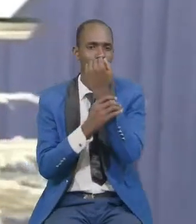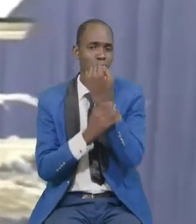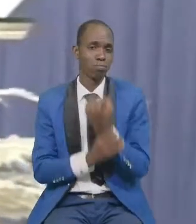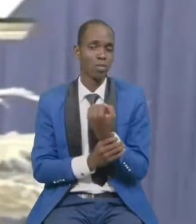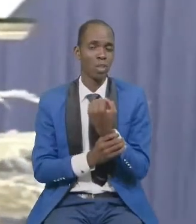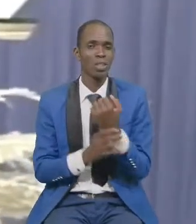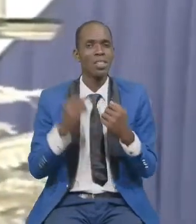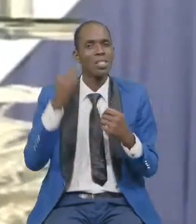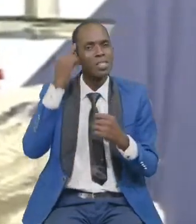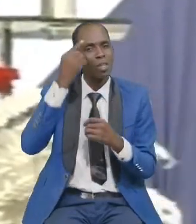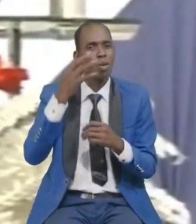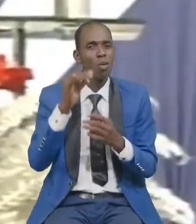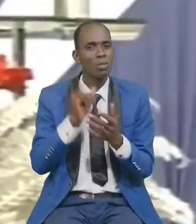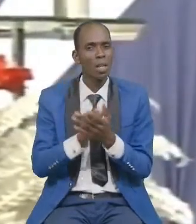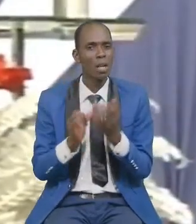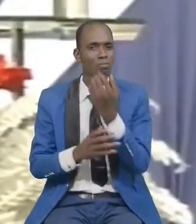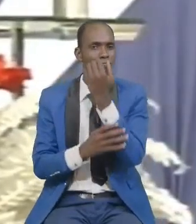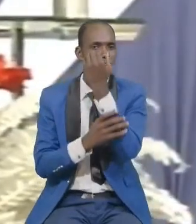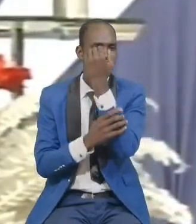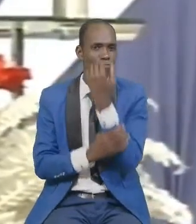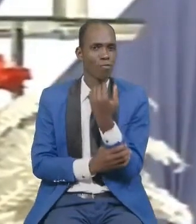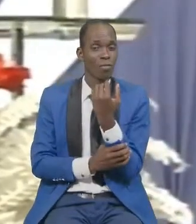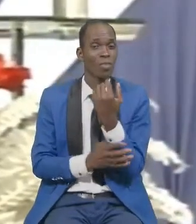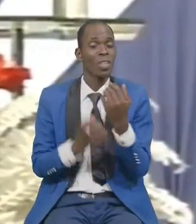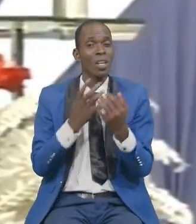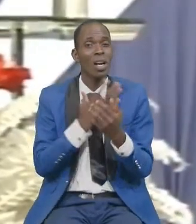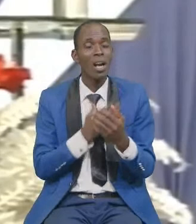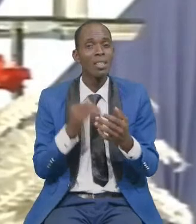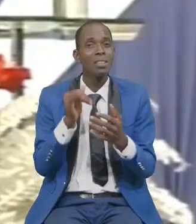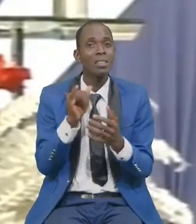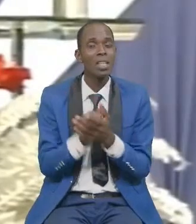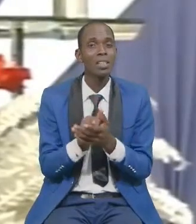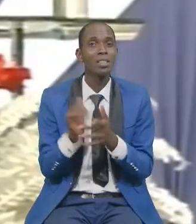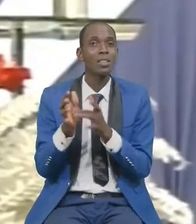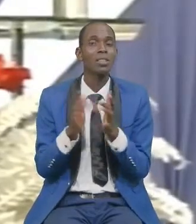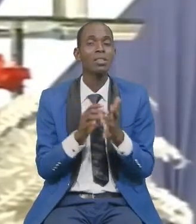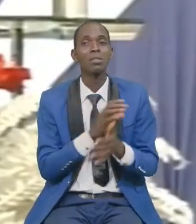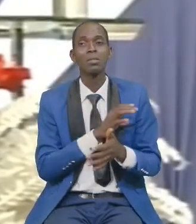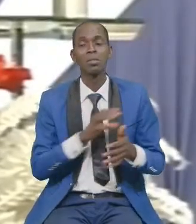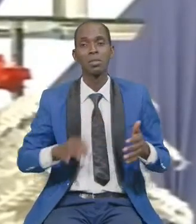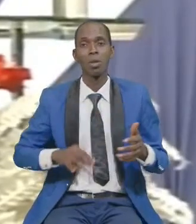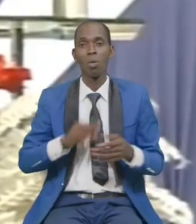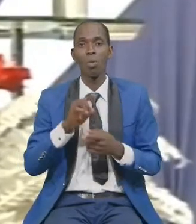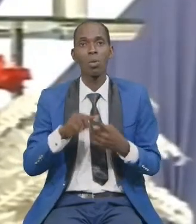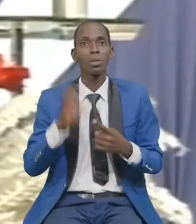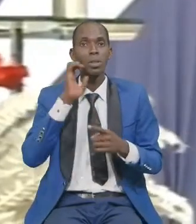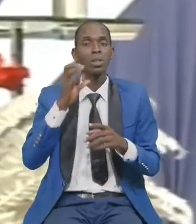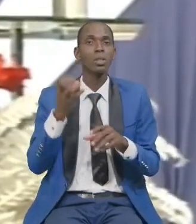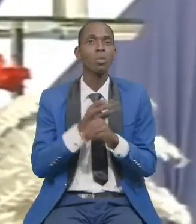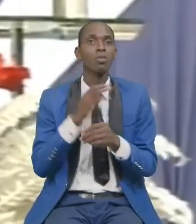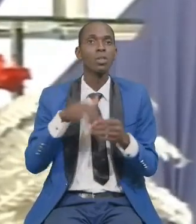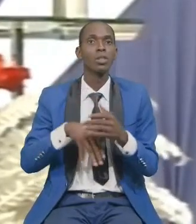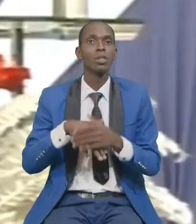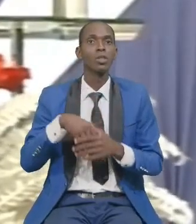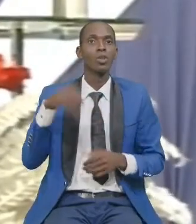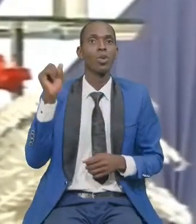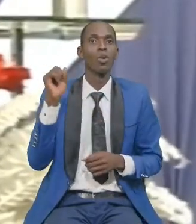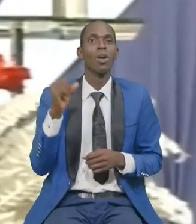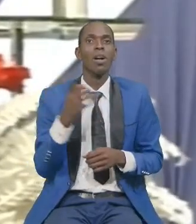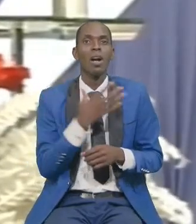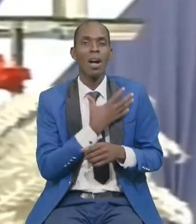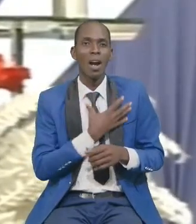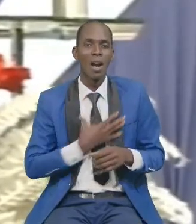that humiliation. And think about the humiliation that Jesus had when they removed his clothes, when they gambled